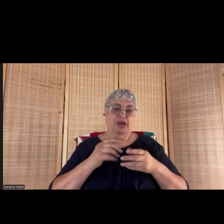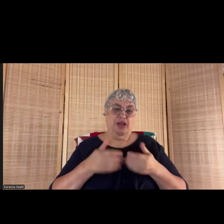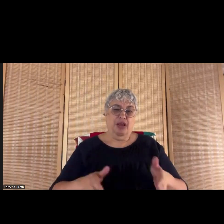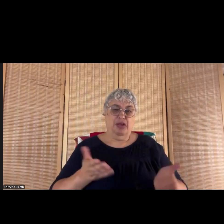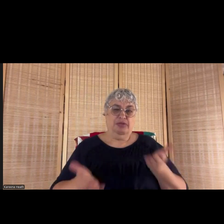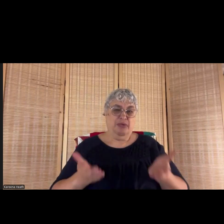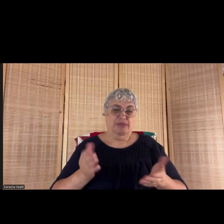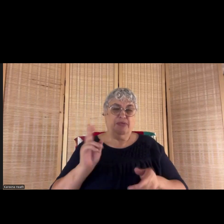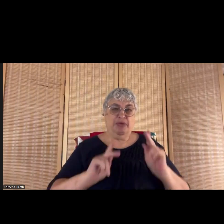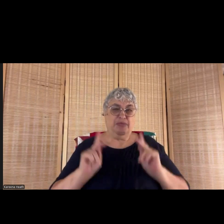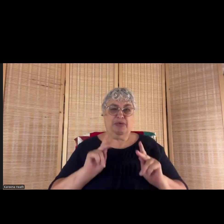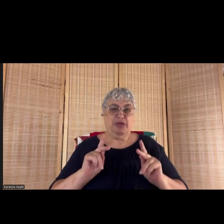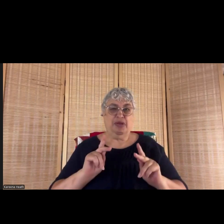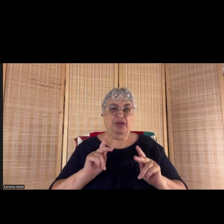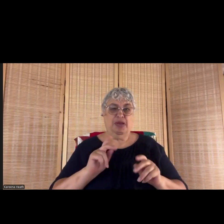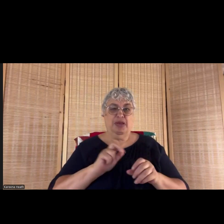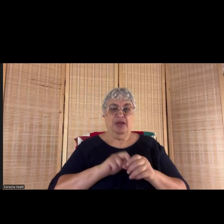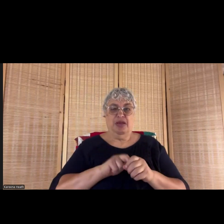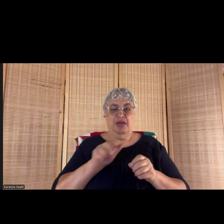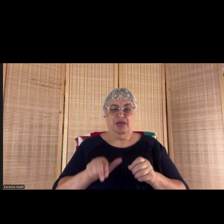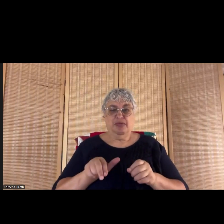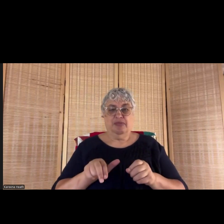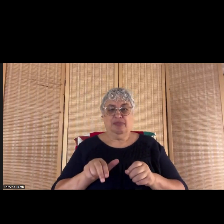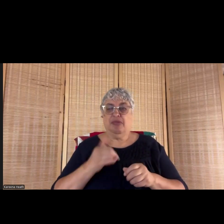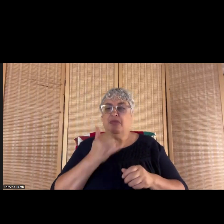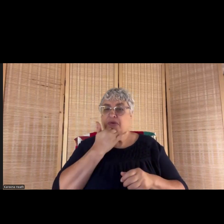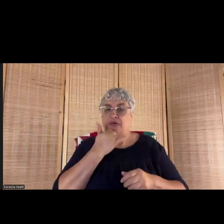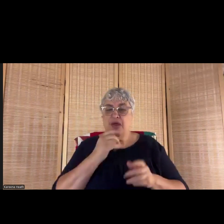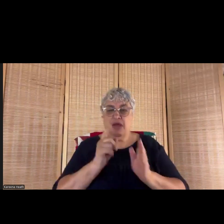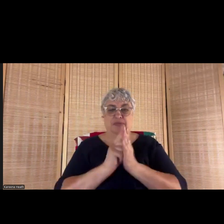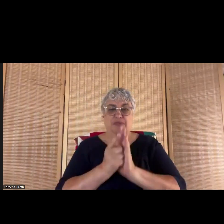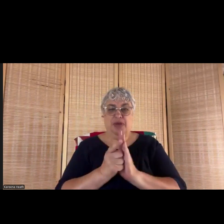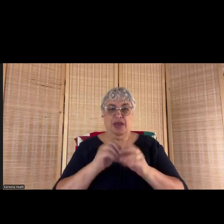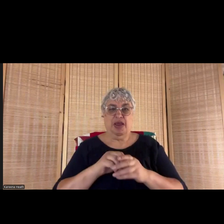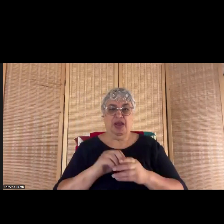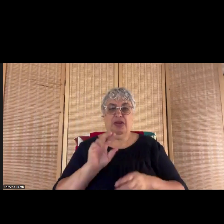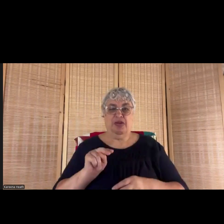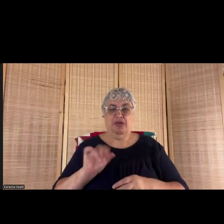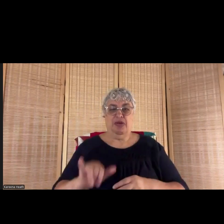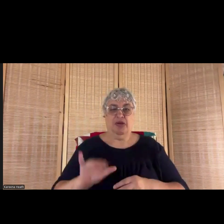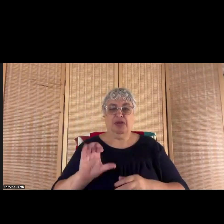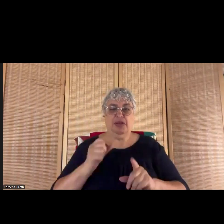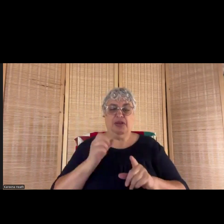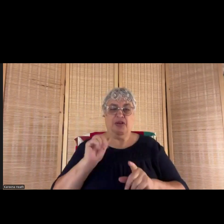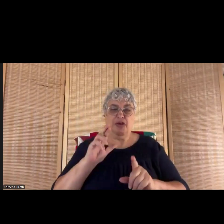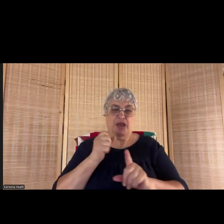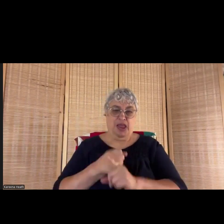be people who stepped off the curb at the wrong moment in New York City and were hit by a